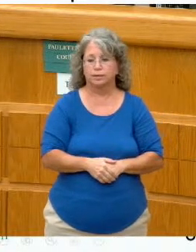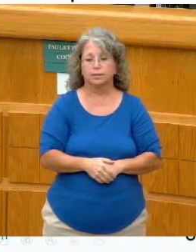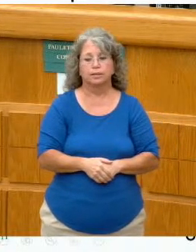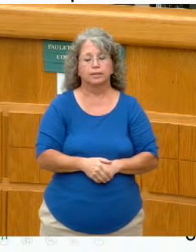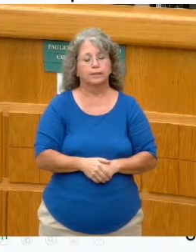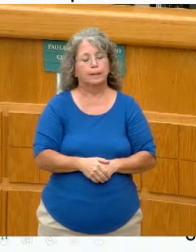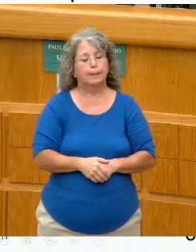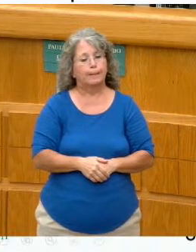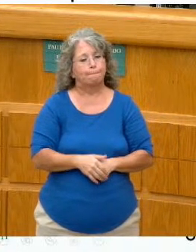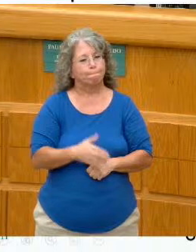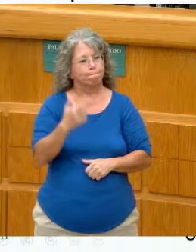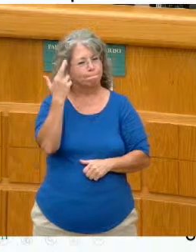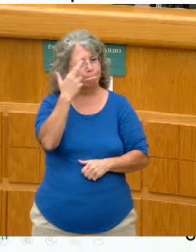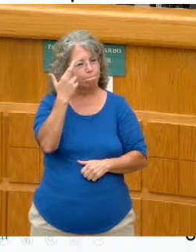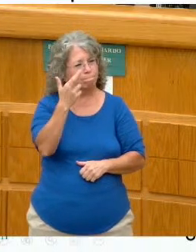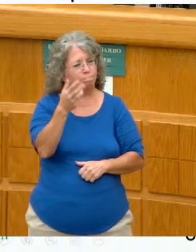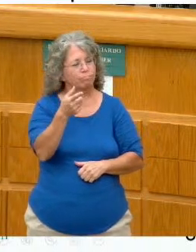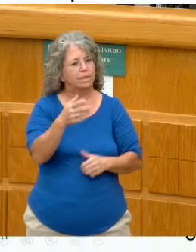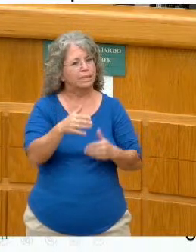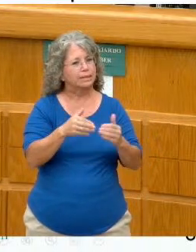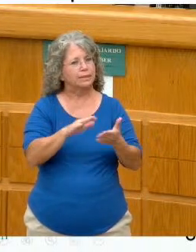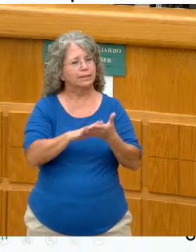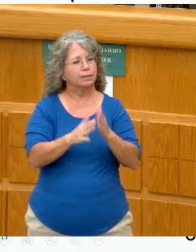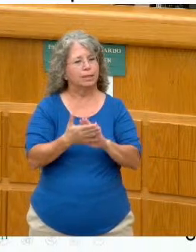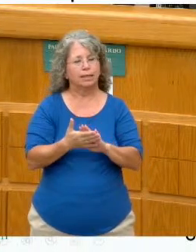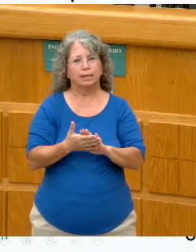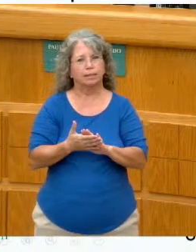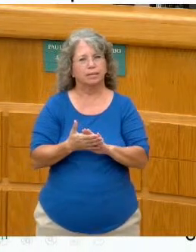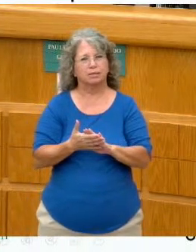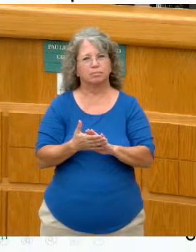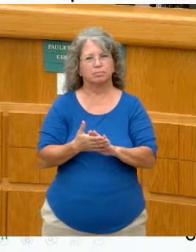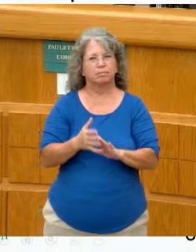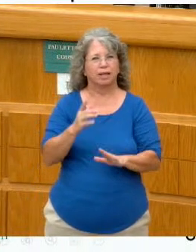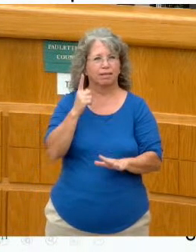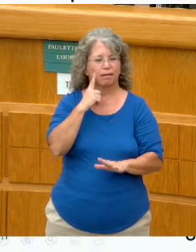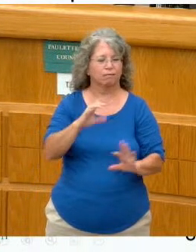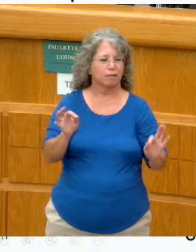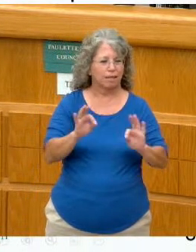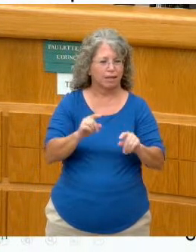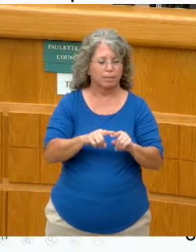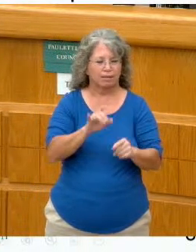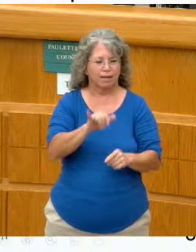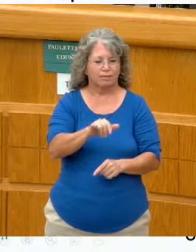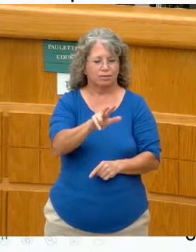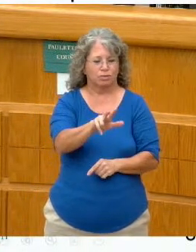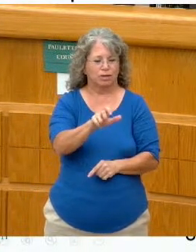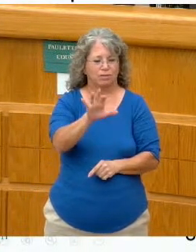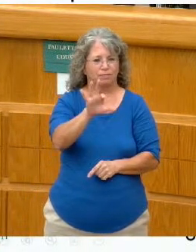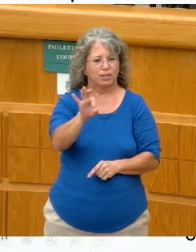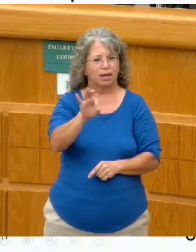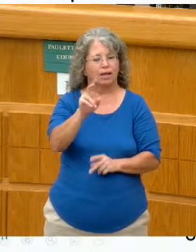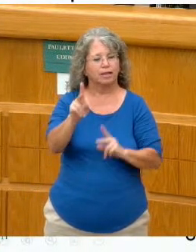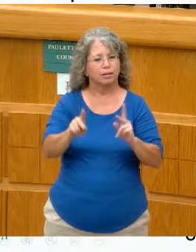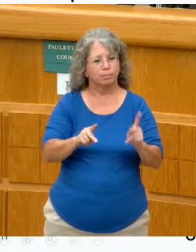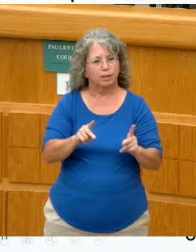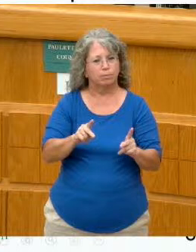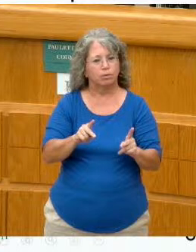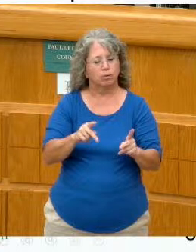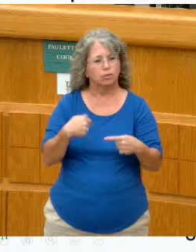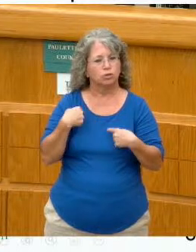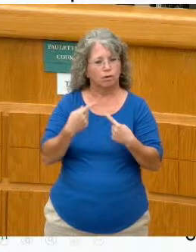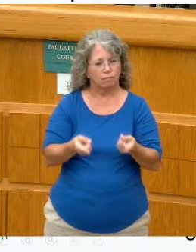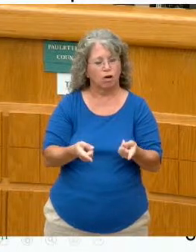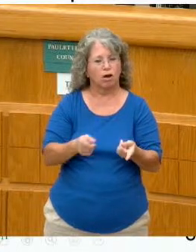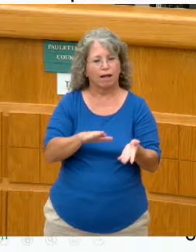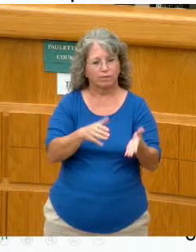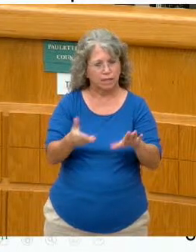it's easy to become desensitized, but this is 359 people so far have died in the Coastal Bend, and we know that it's